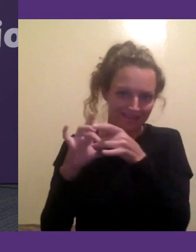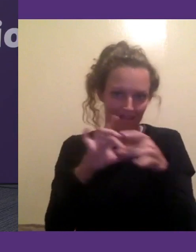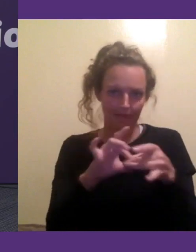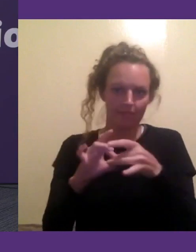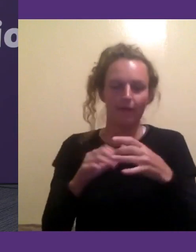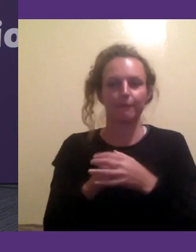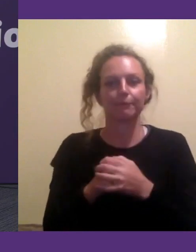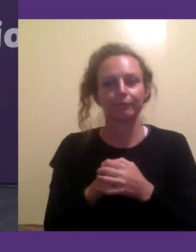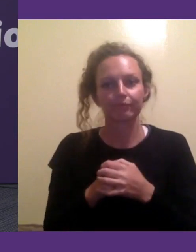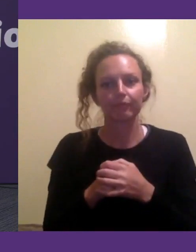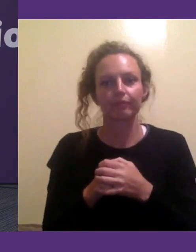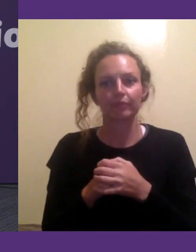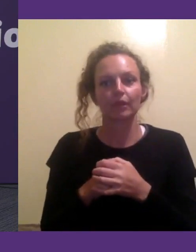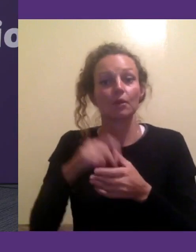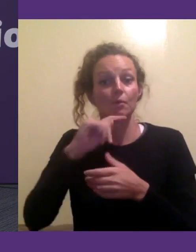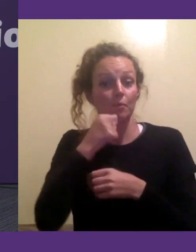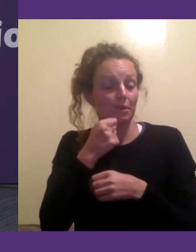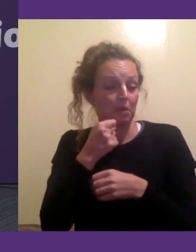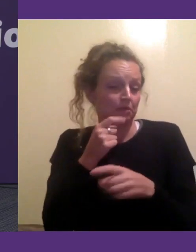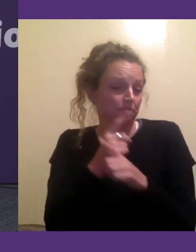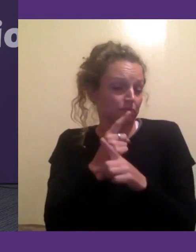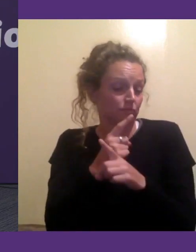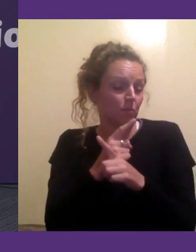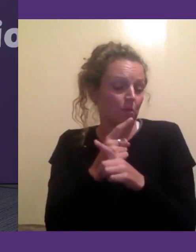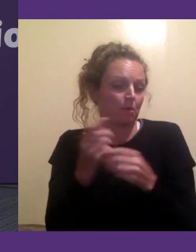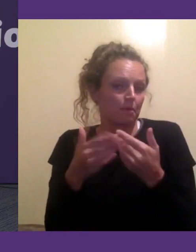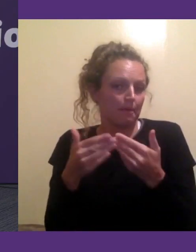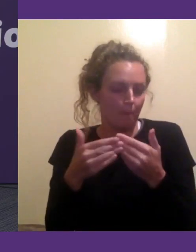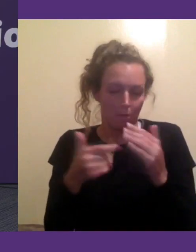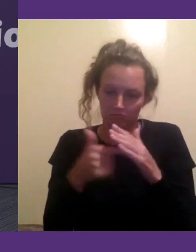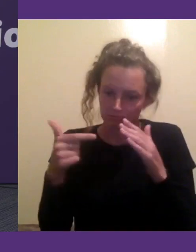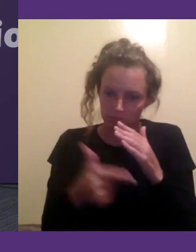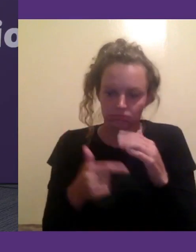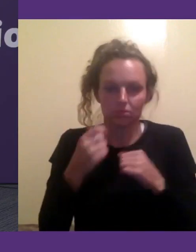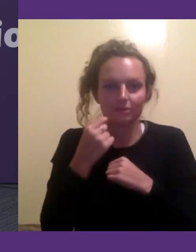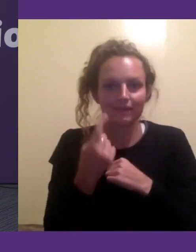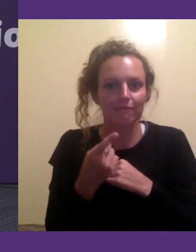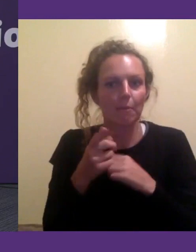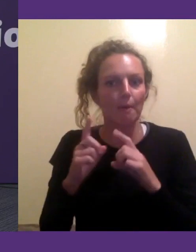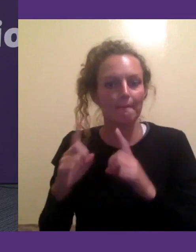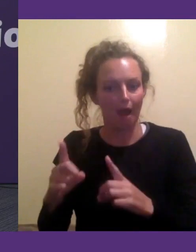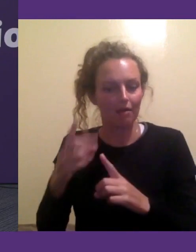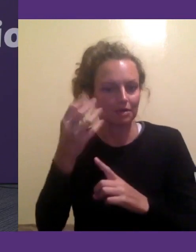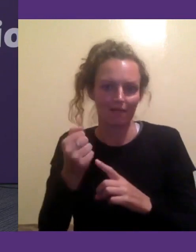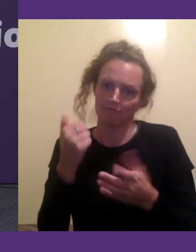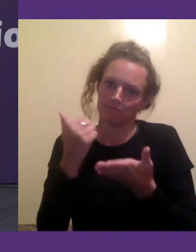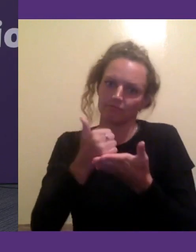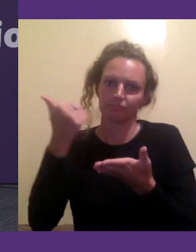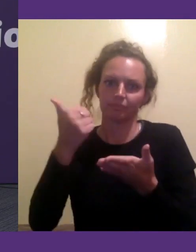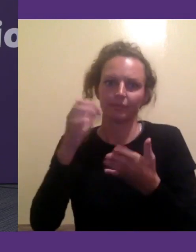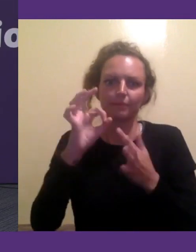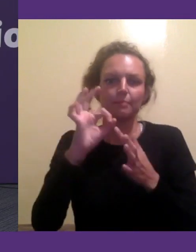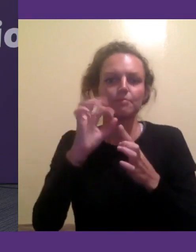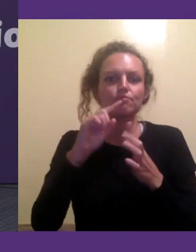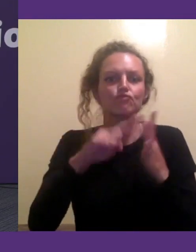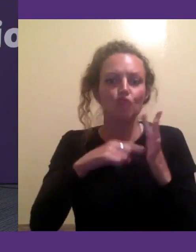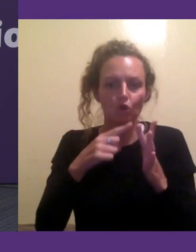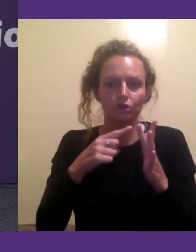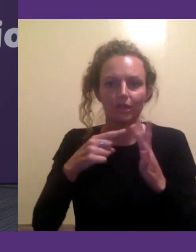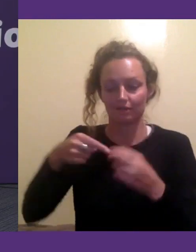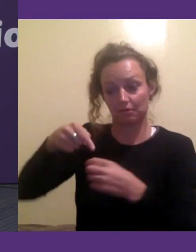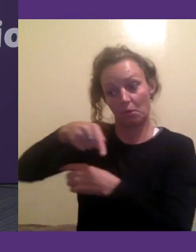little bit more tomorrow. But that's a great project where all of us looked at it and said, this